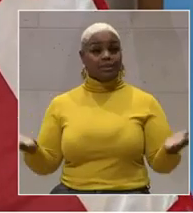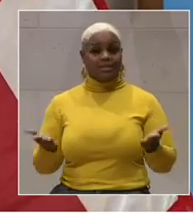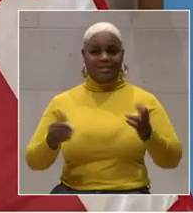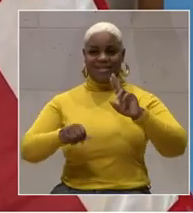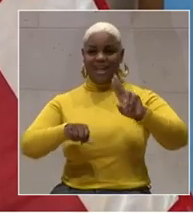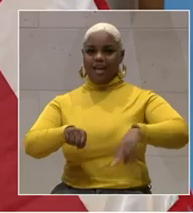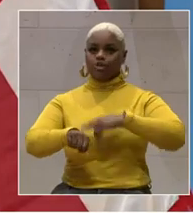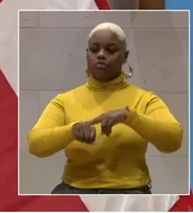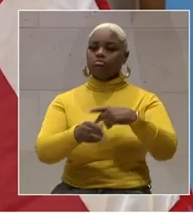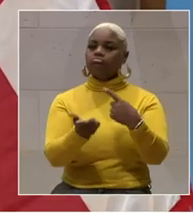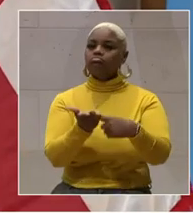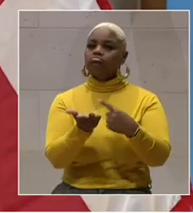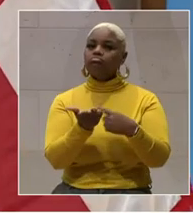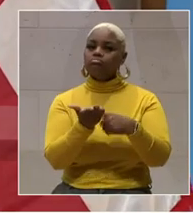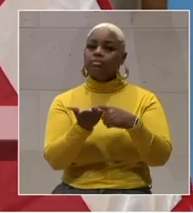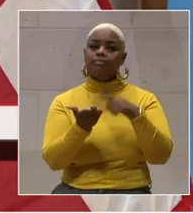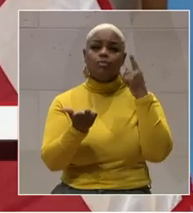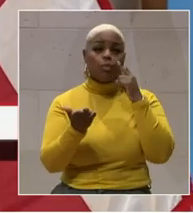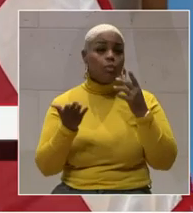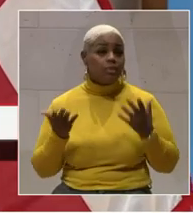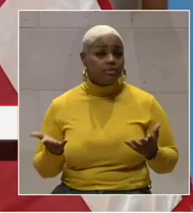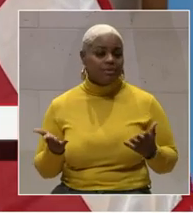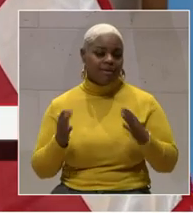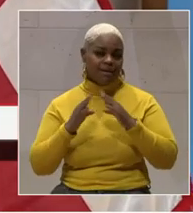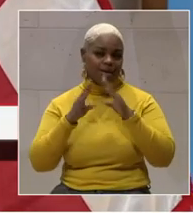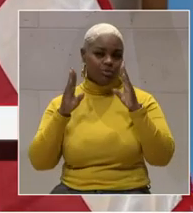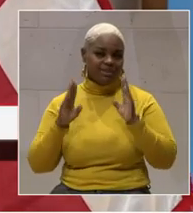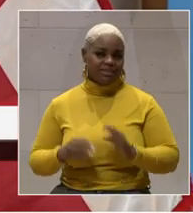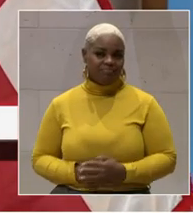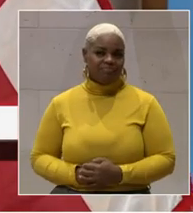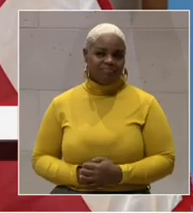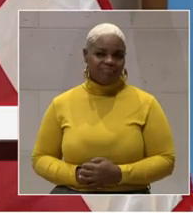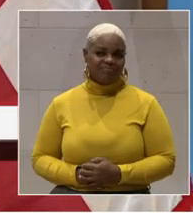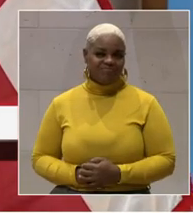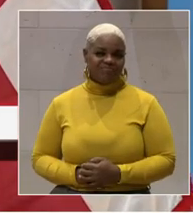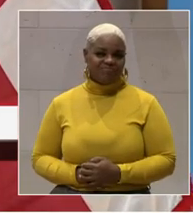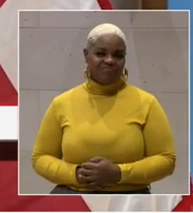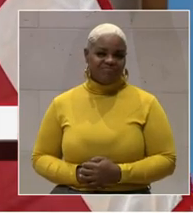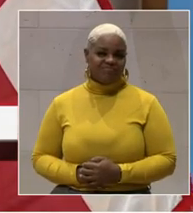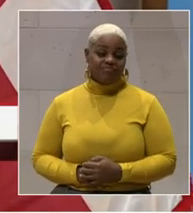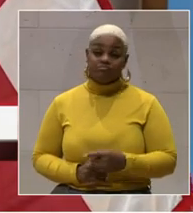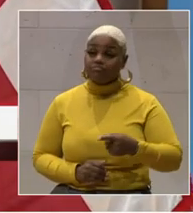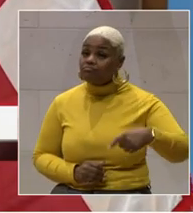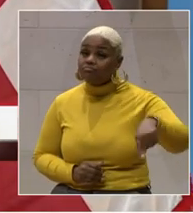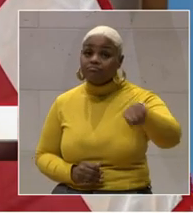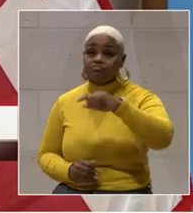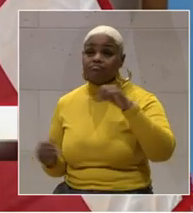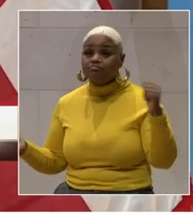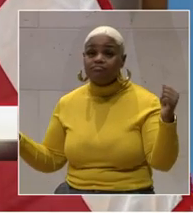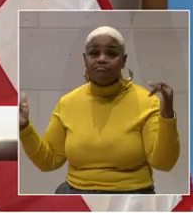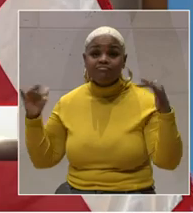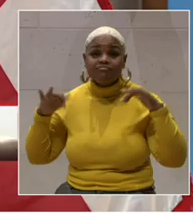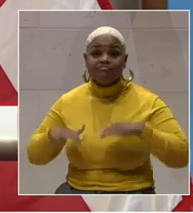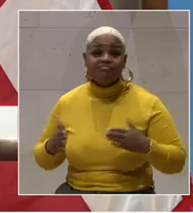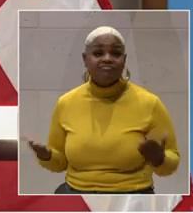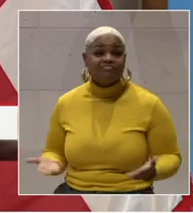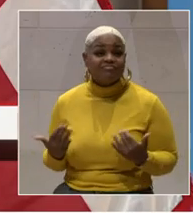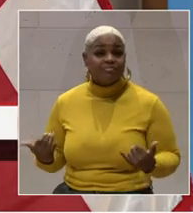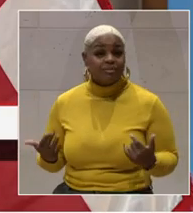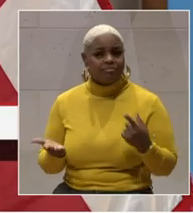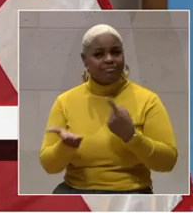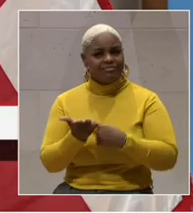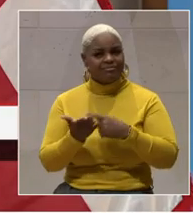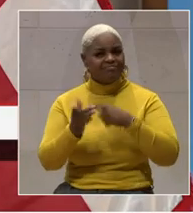discussion on housing, for bringing everybody here today to talk about what's so important